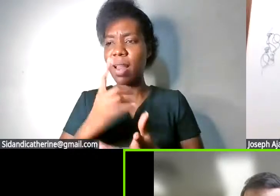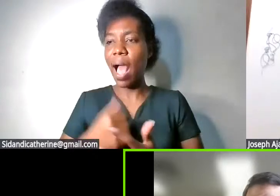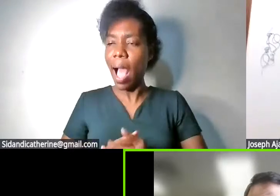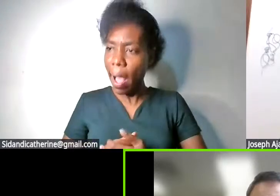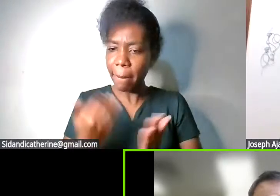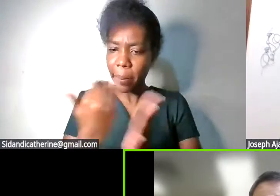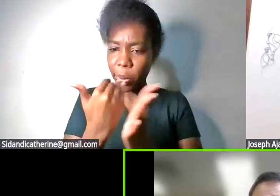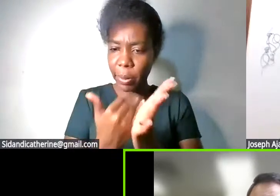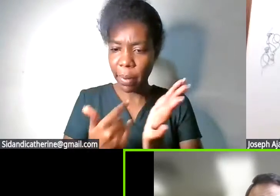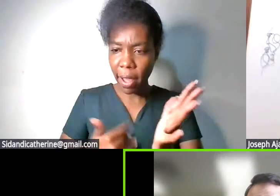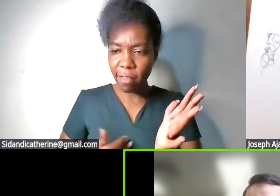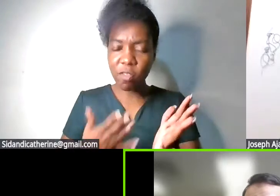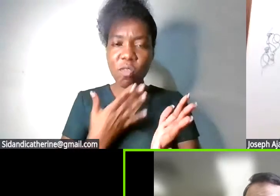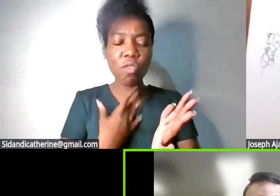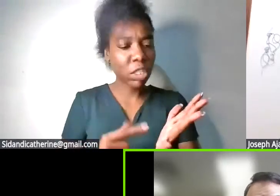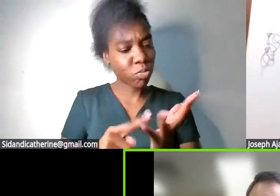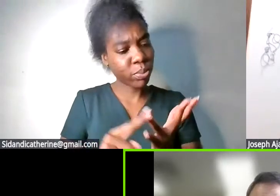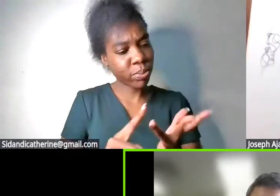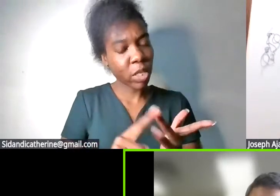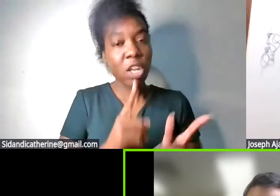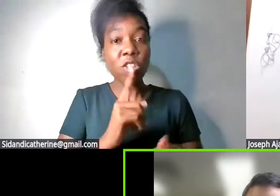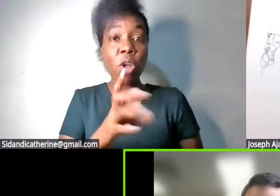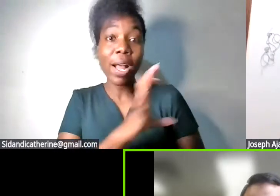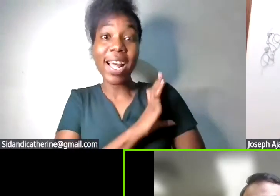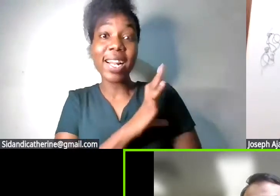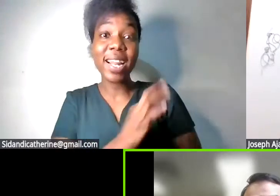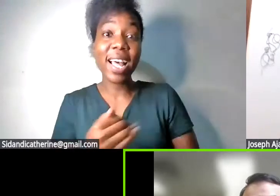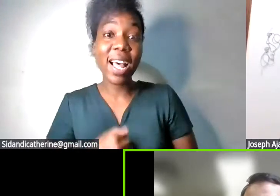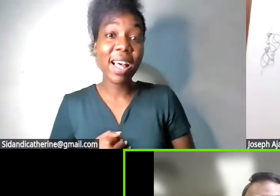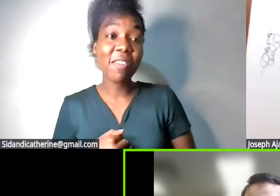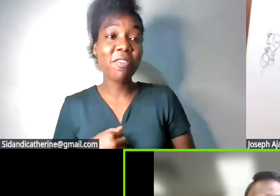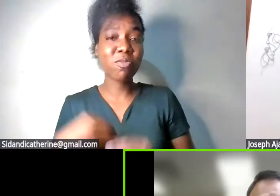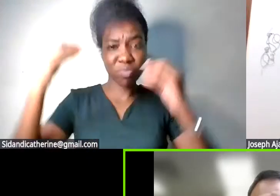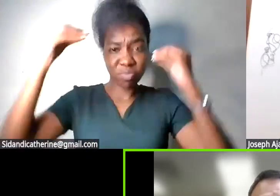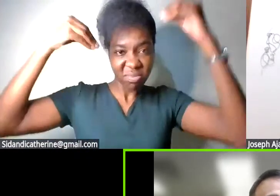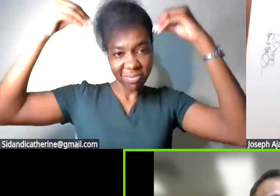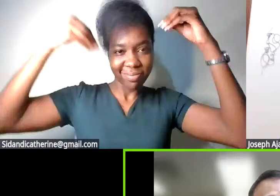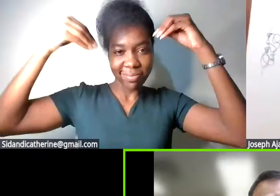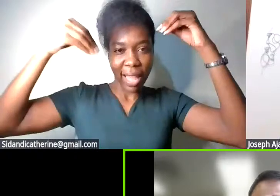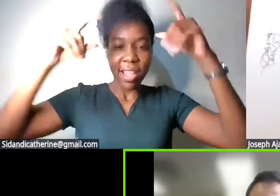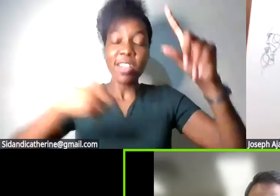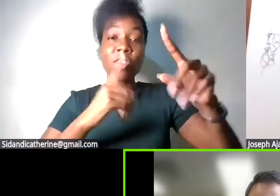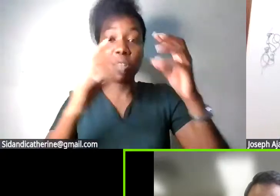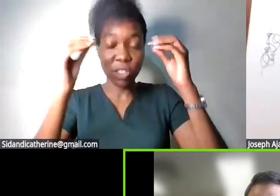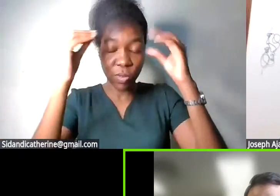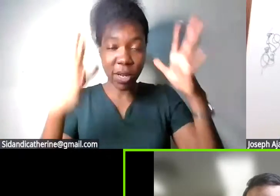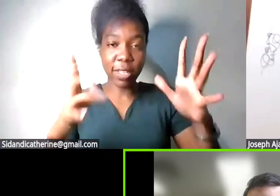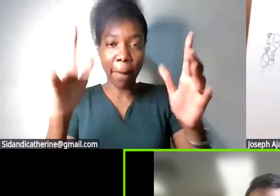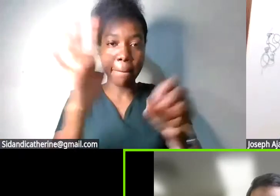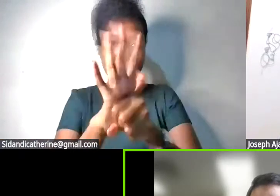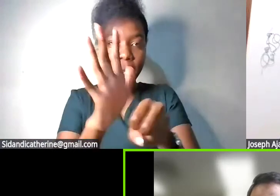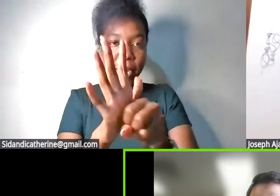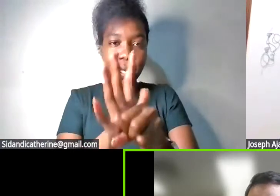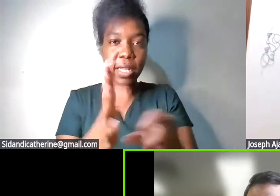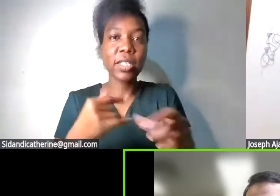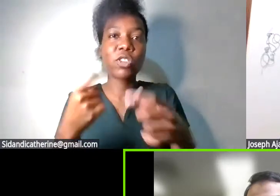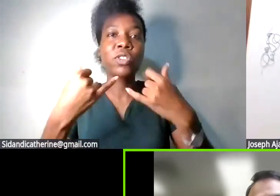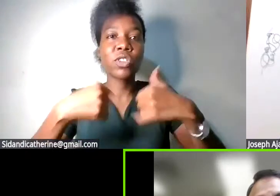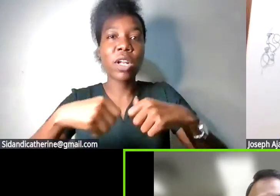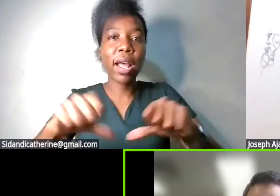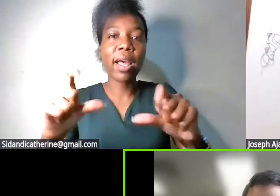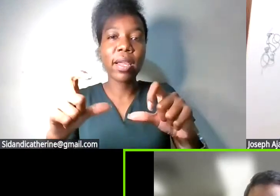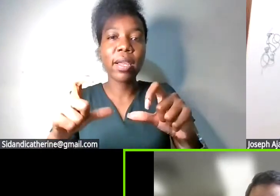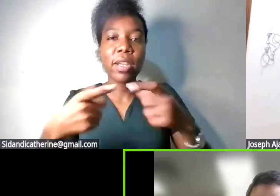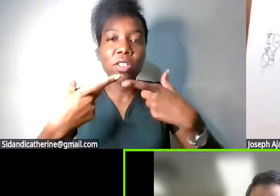hottest things in Canada right now is animation. So we get a lot of our students trying to apply for Sheridan, and this program allows